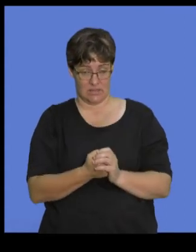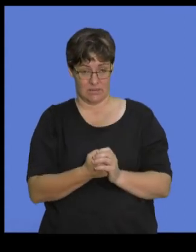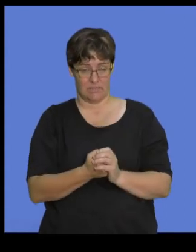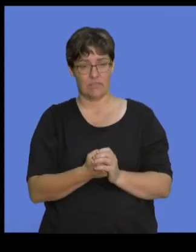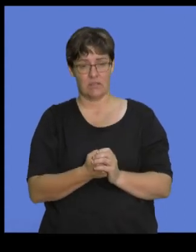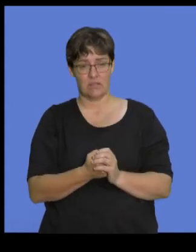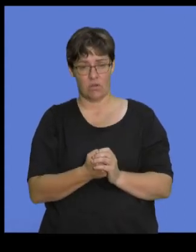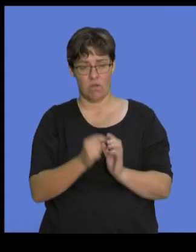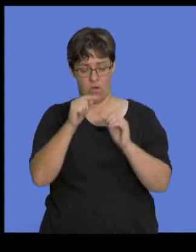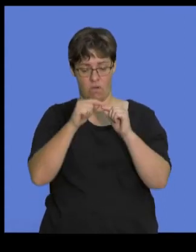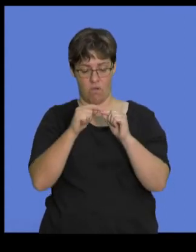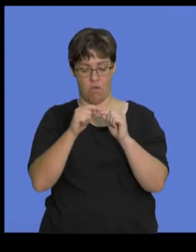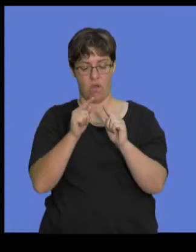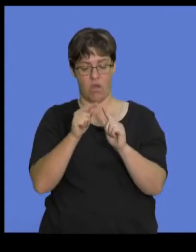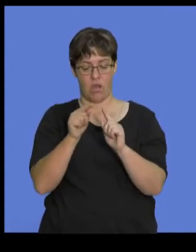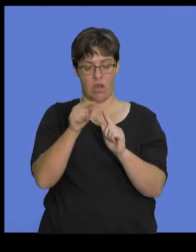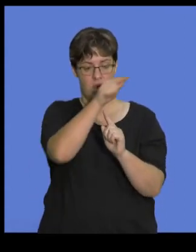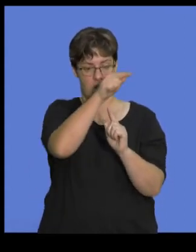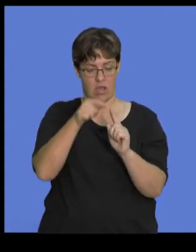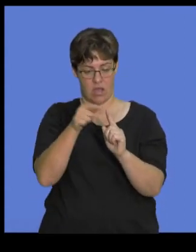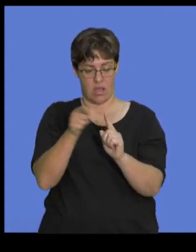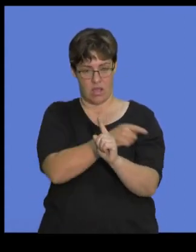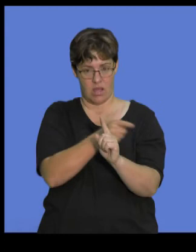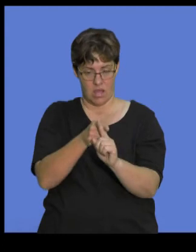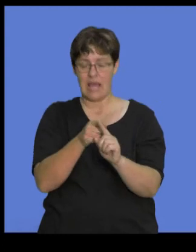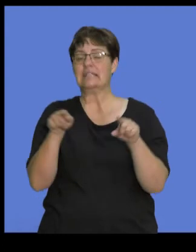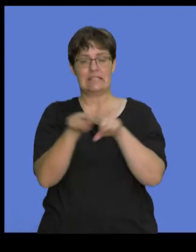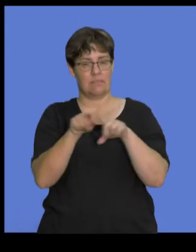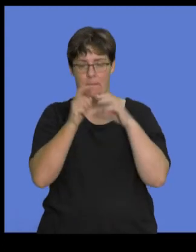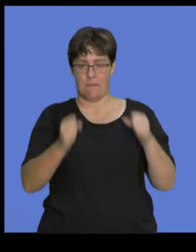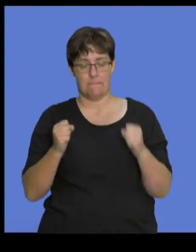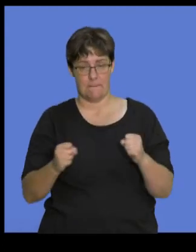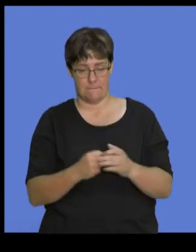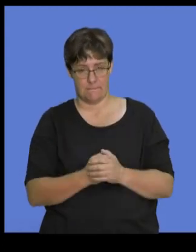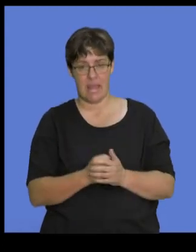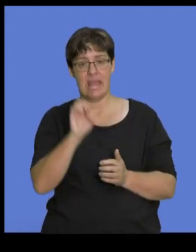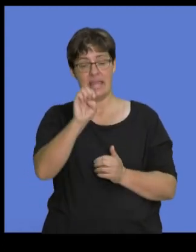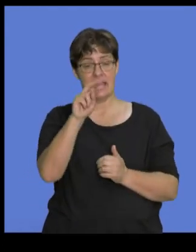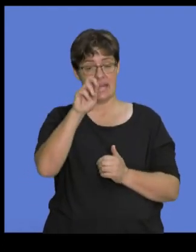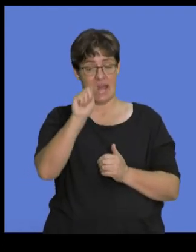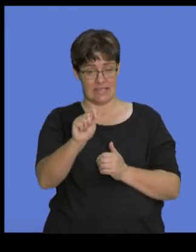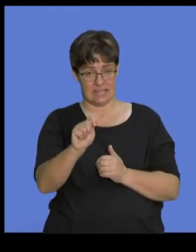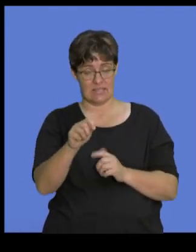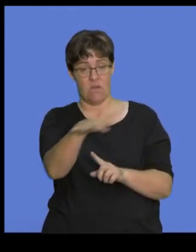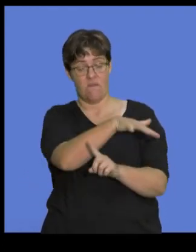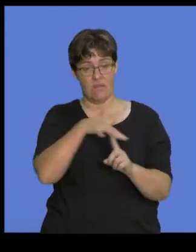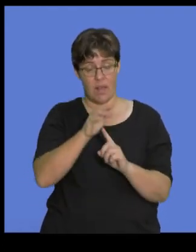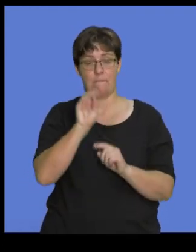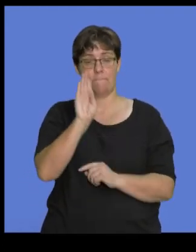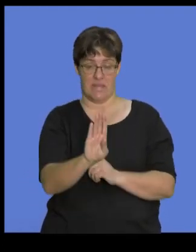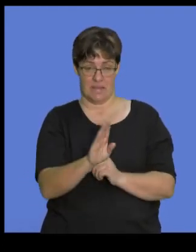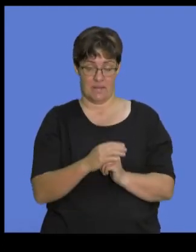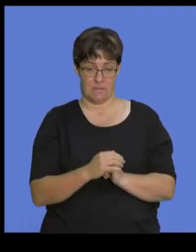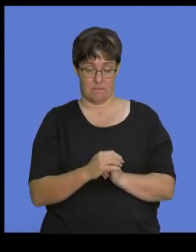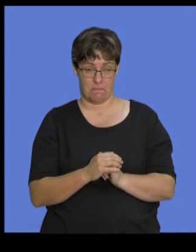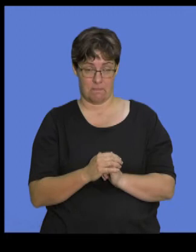is equidistant from Q1 and Q2, right? Then calculate E net of the field at point B. So